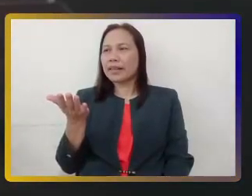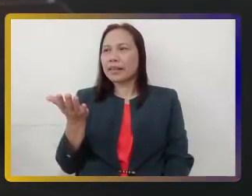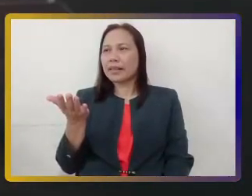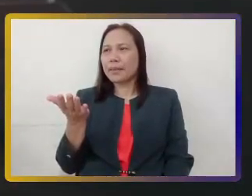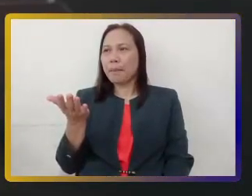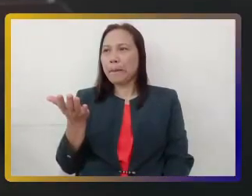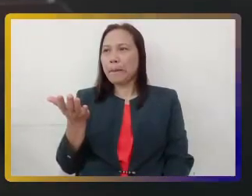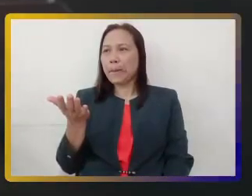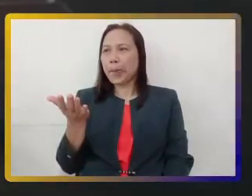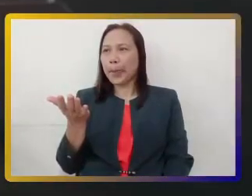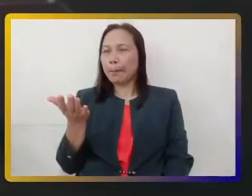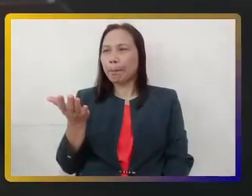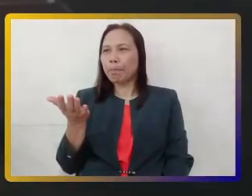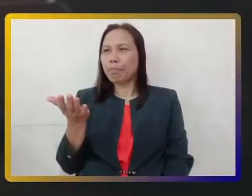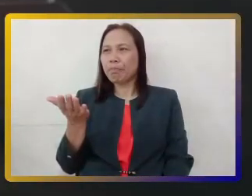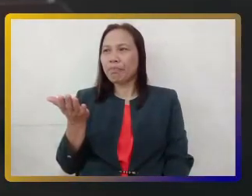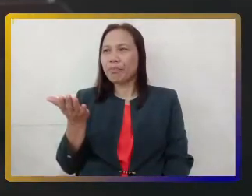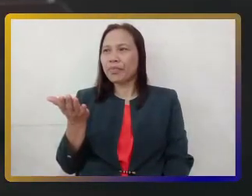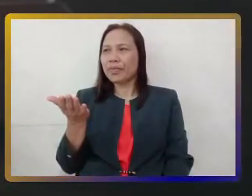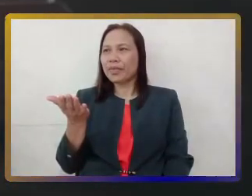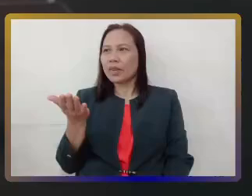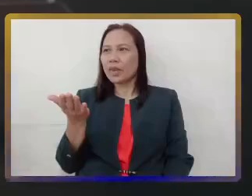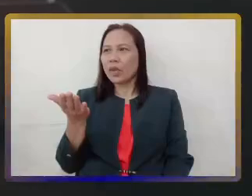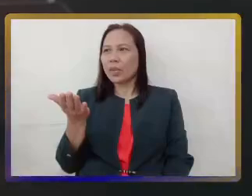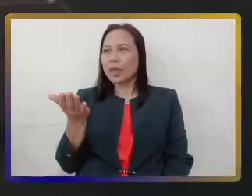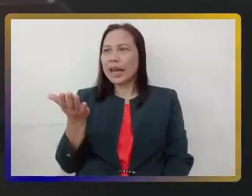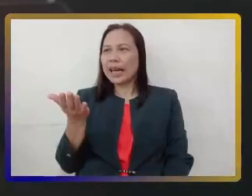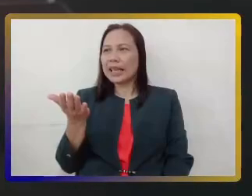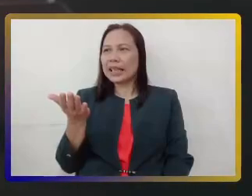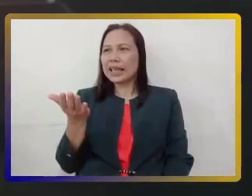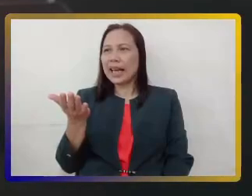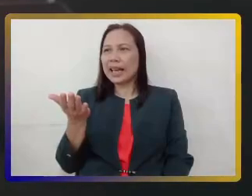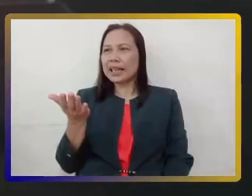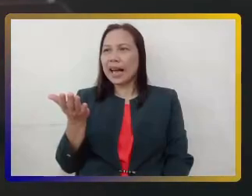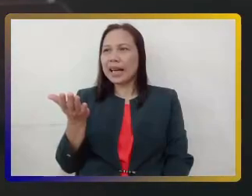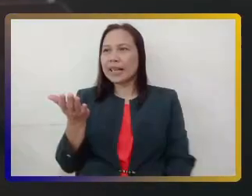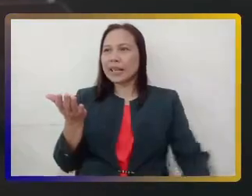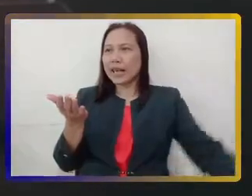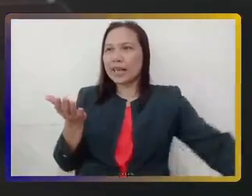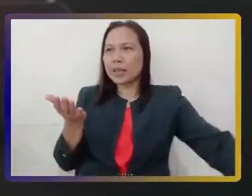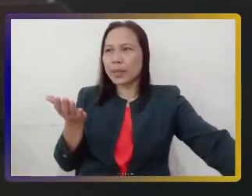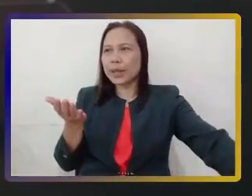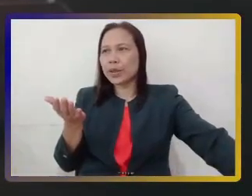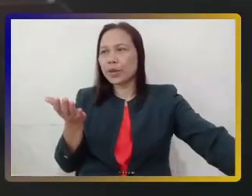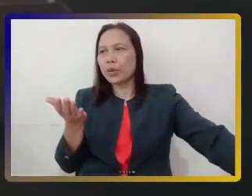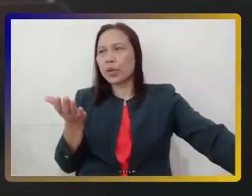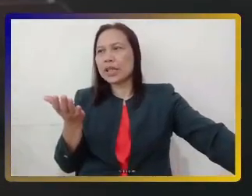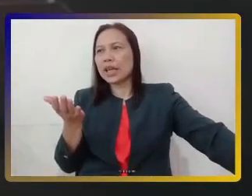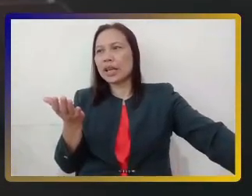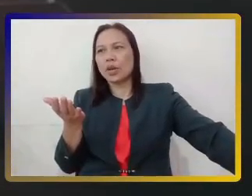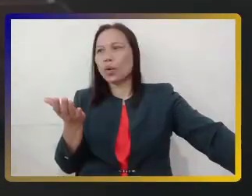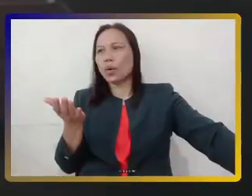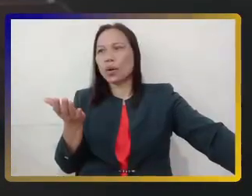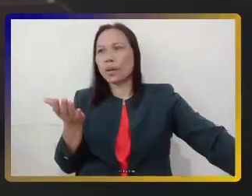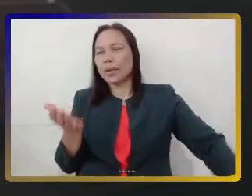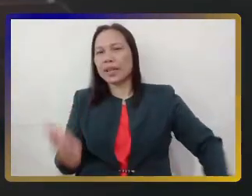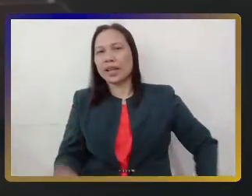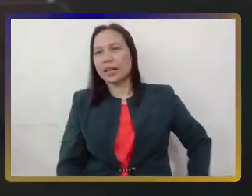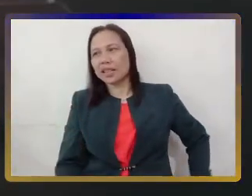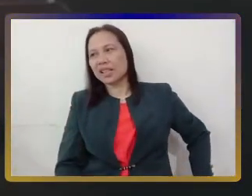repent it more than over 9 and9 just persons Which need no